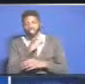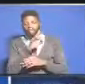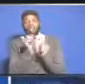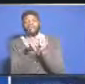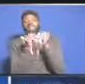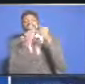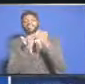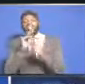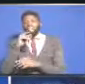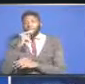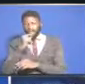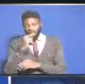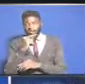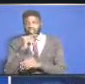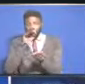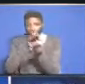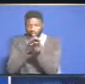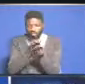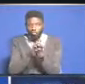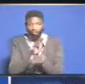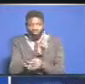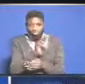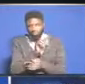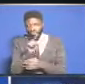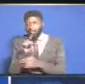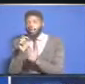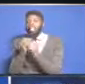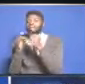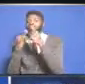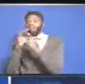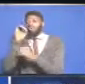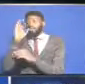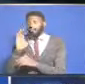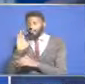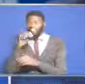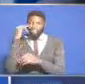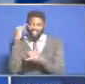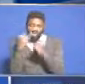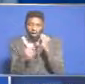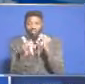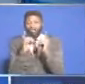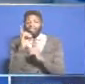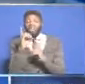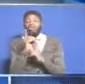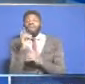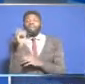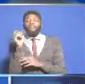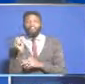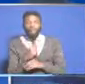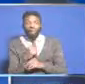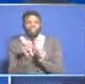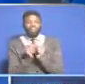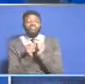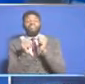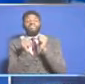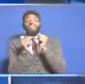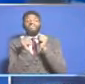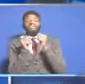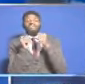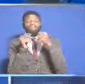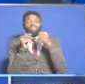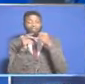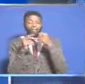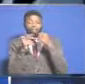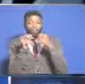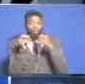between 2 to 8 degrees and have a shelf life of up to July 17th. The 72,000 doses of the AstraZeneca